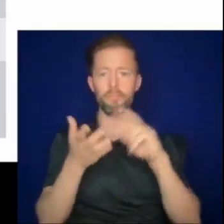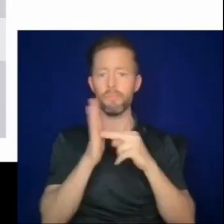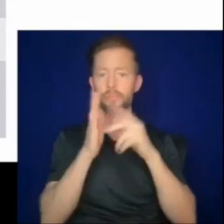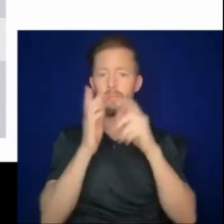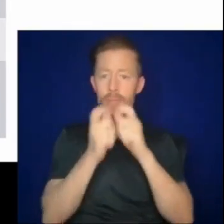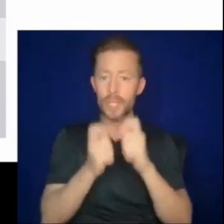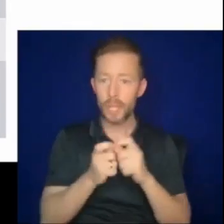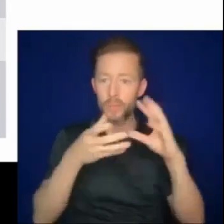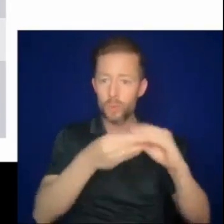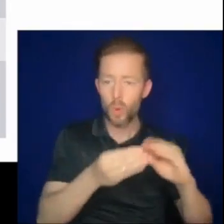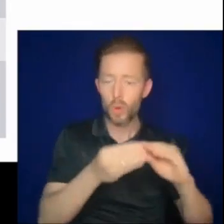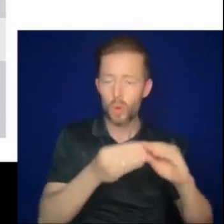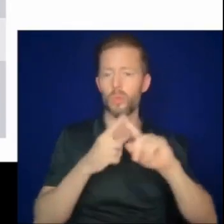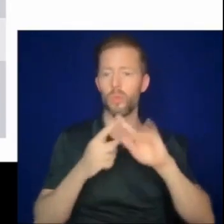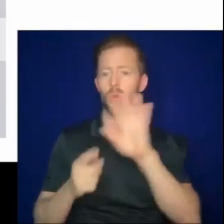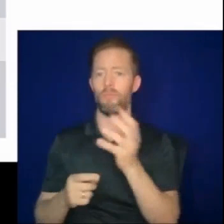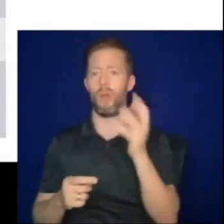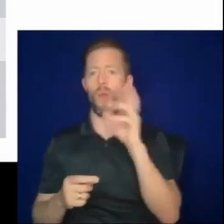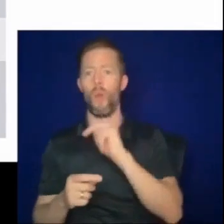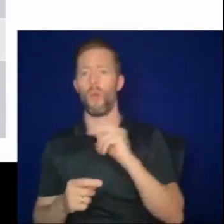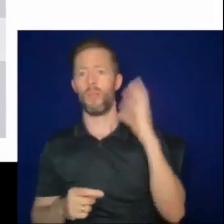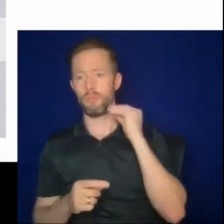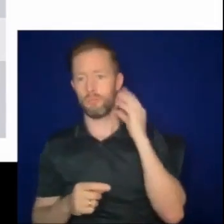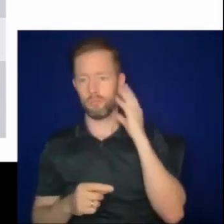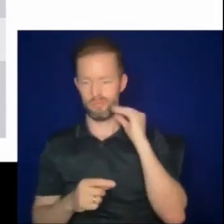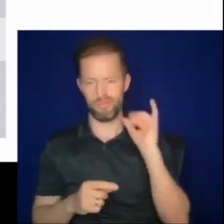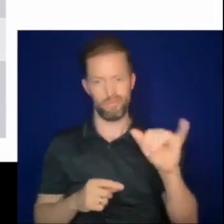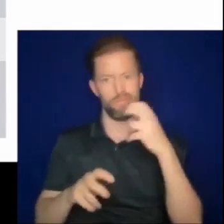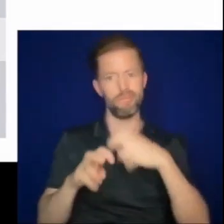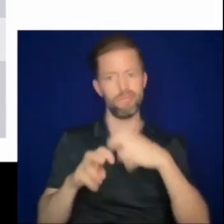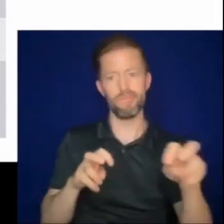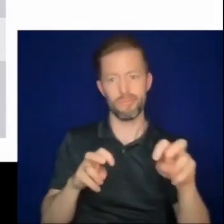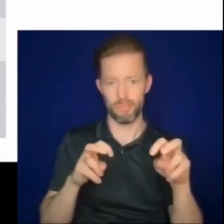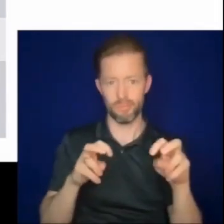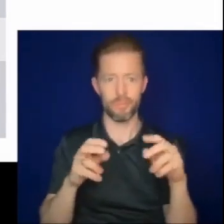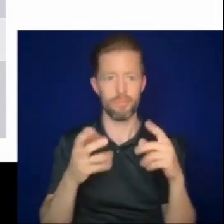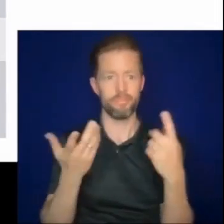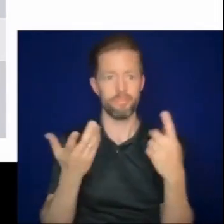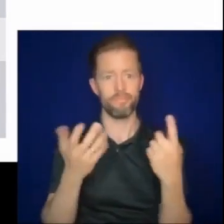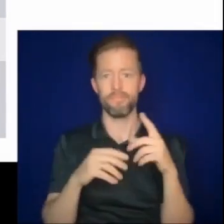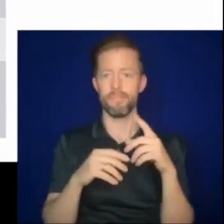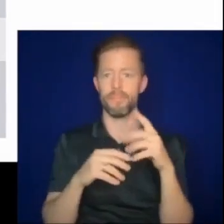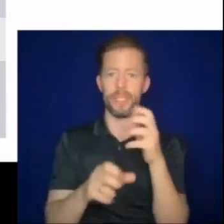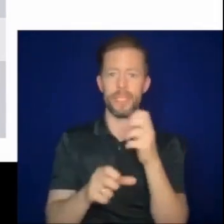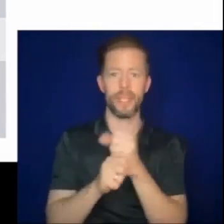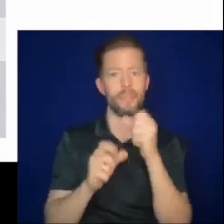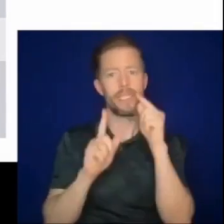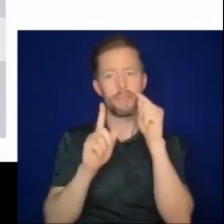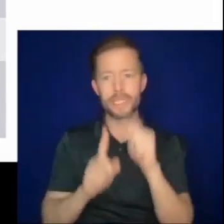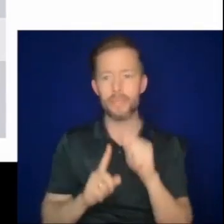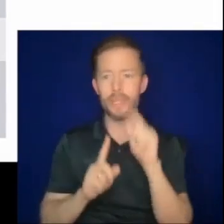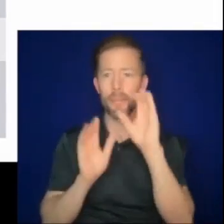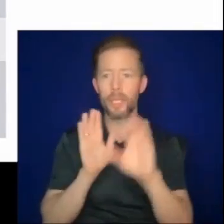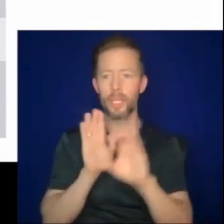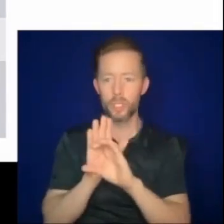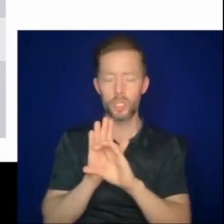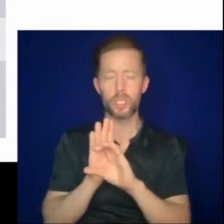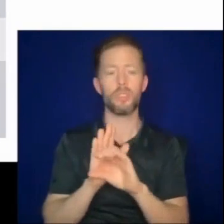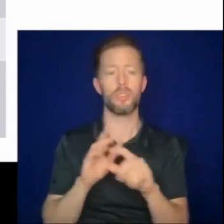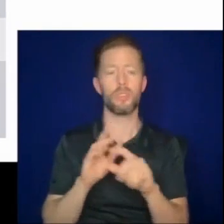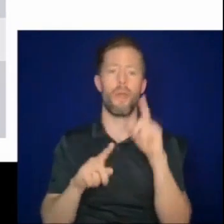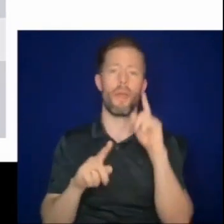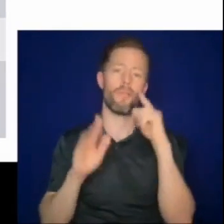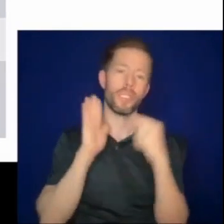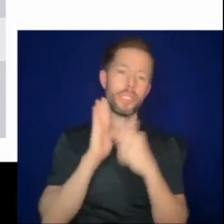going to ask the child to relate details from the story to their own experiences. Again, really difficult to sometimes maybe get some of those